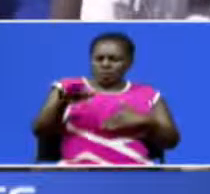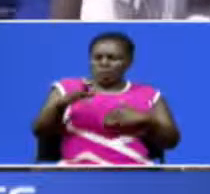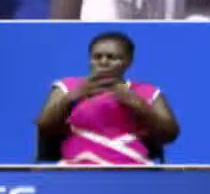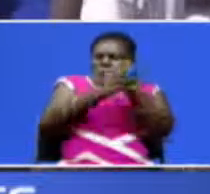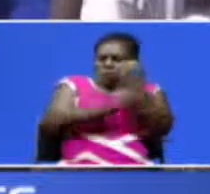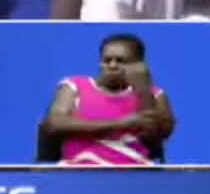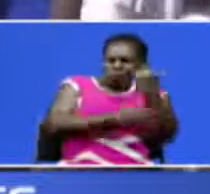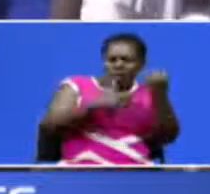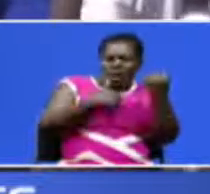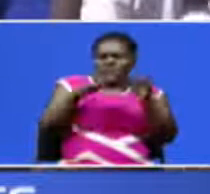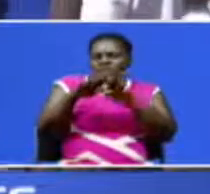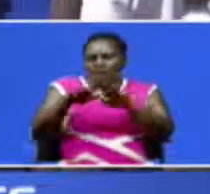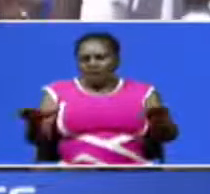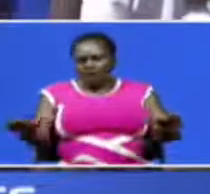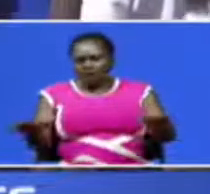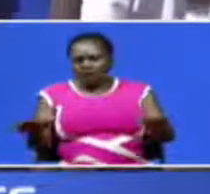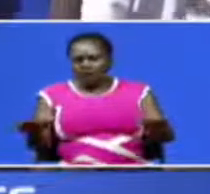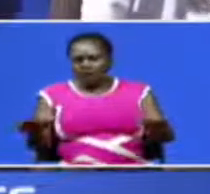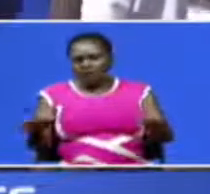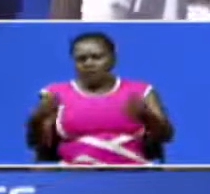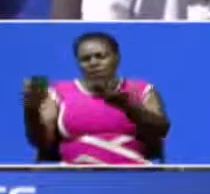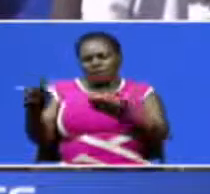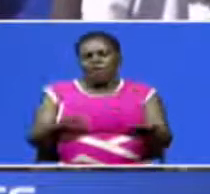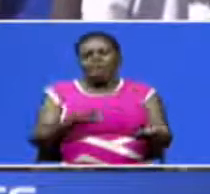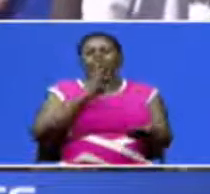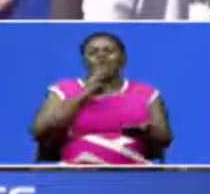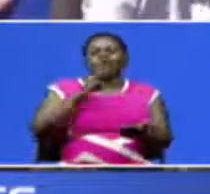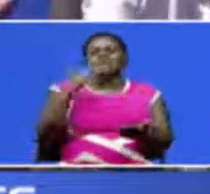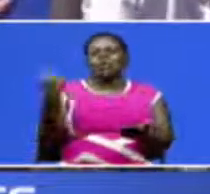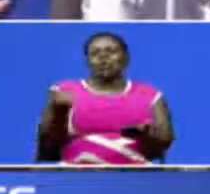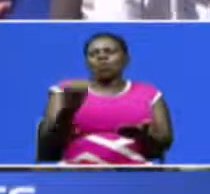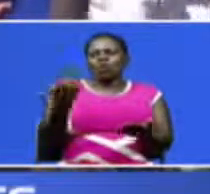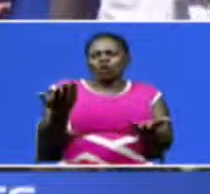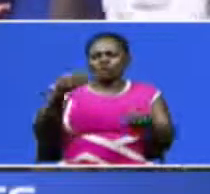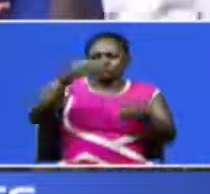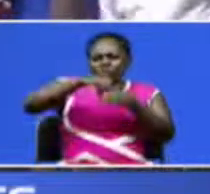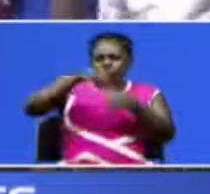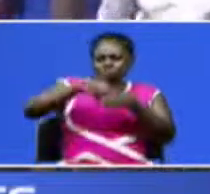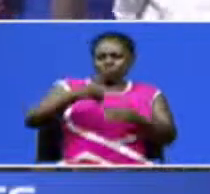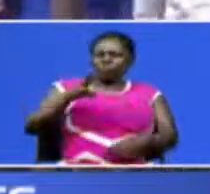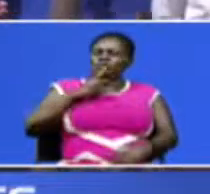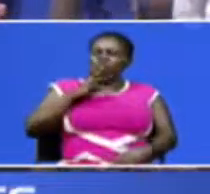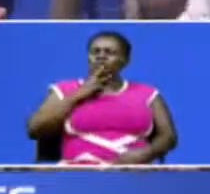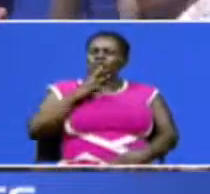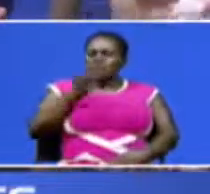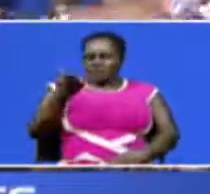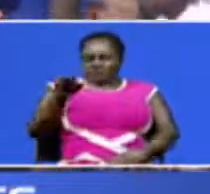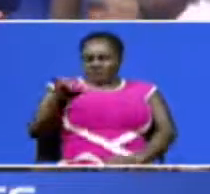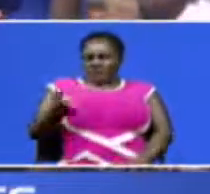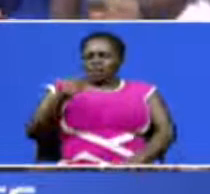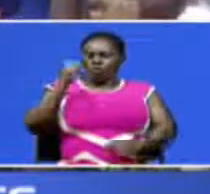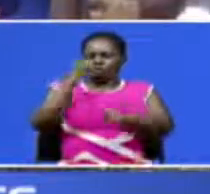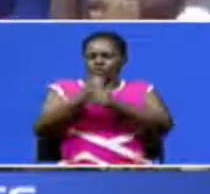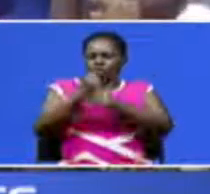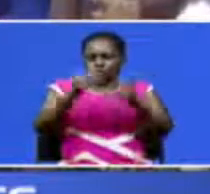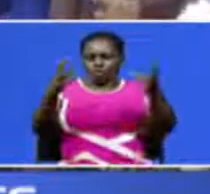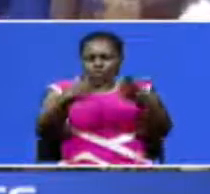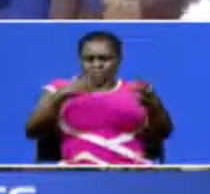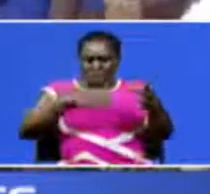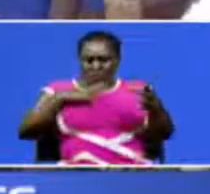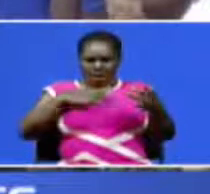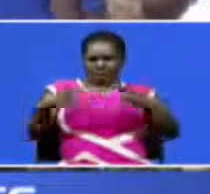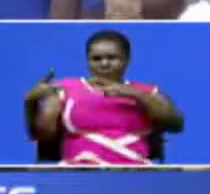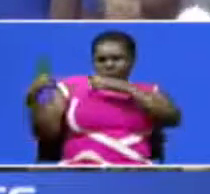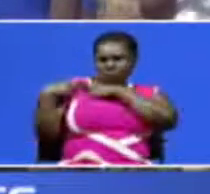wajiwezi na wako na mashamba na ni kuwaletea maji peke ama kuinvesti na maji. Ndiyo hii kazi timu yangu